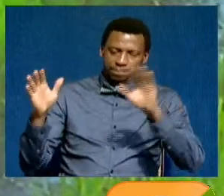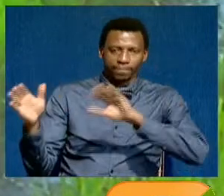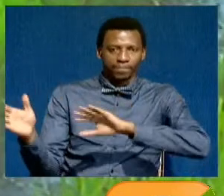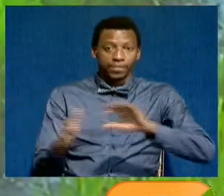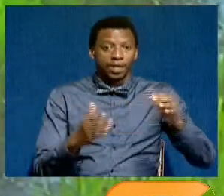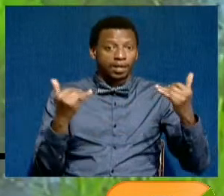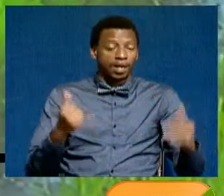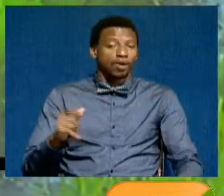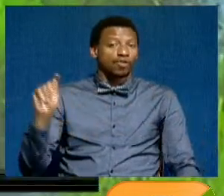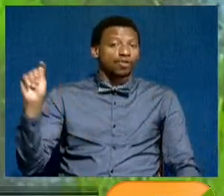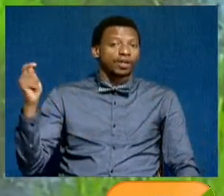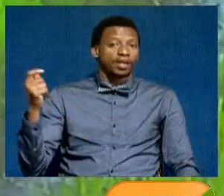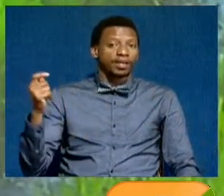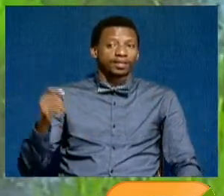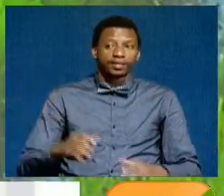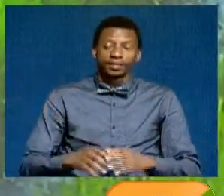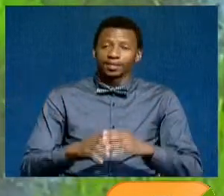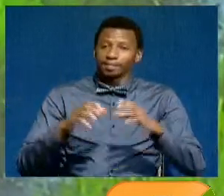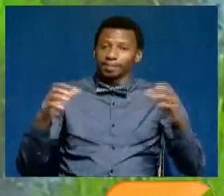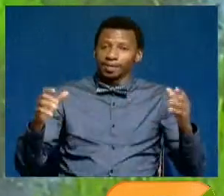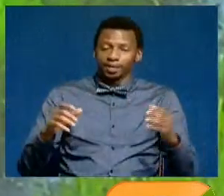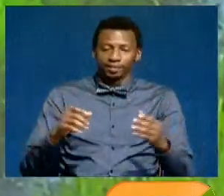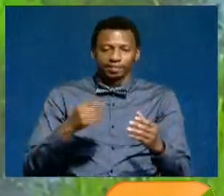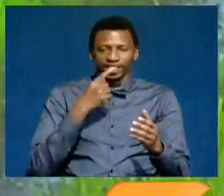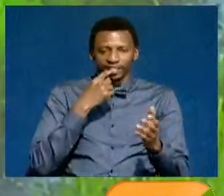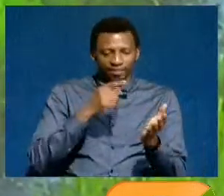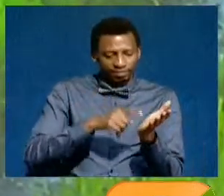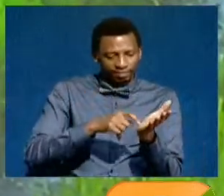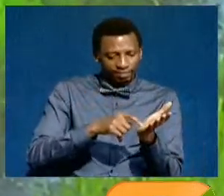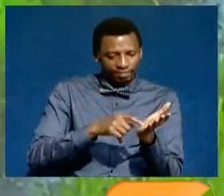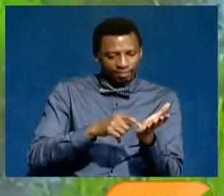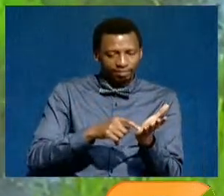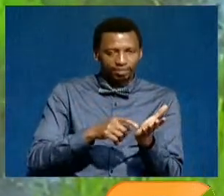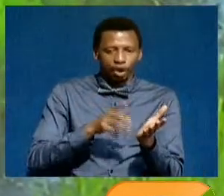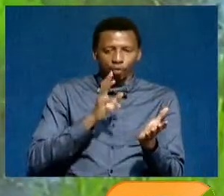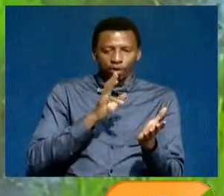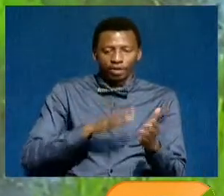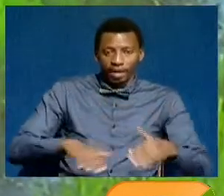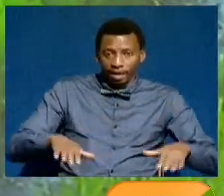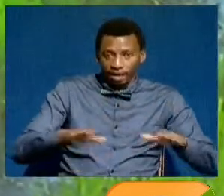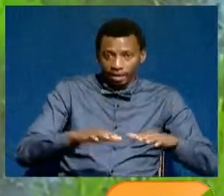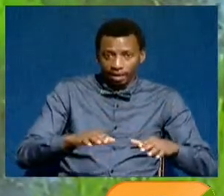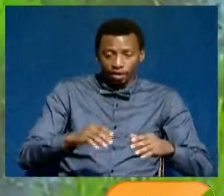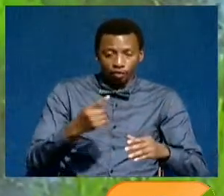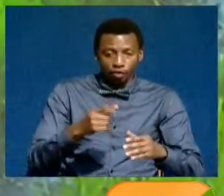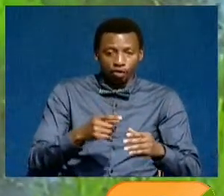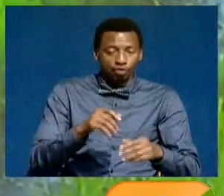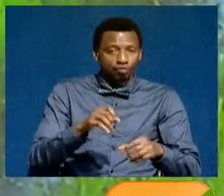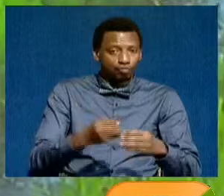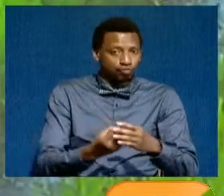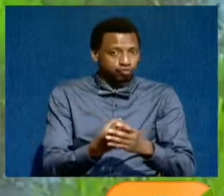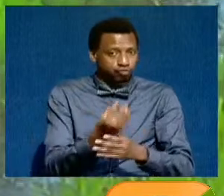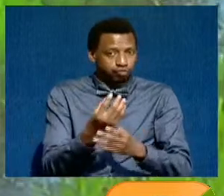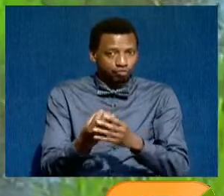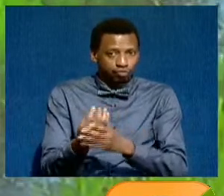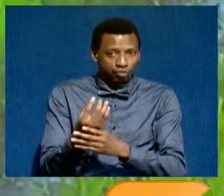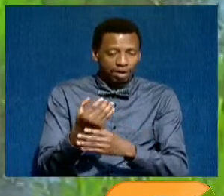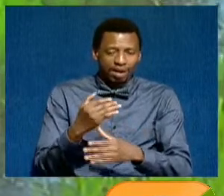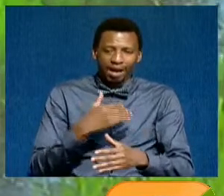Kenya's largest rice irrigation scheme in Mwea, Kirinyaga County, is battling a relentless